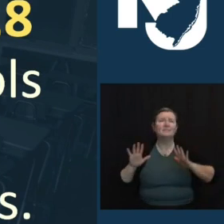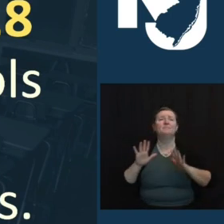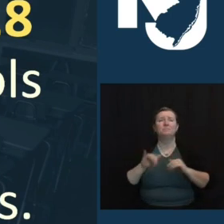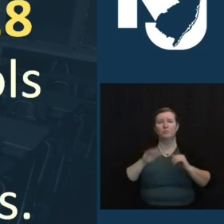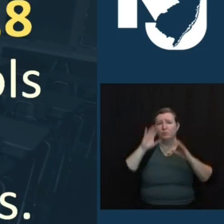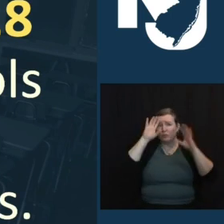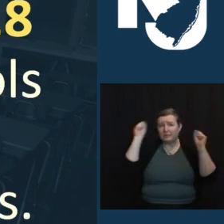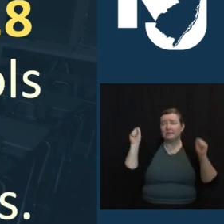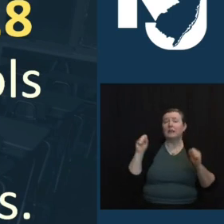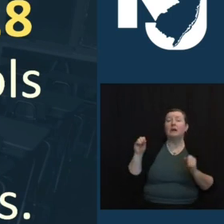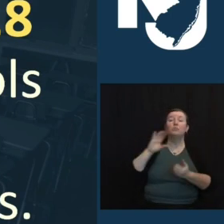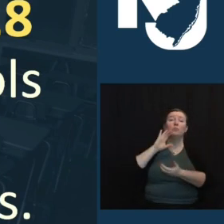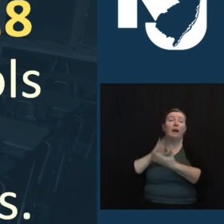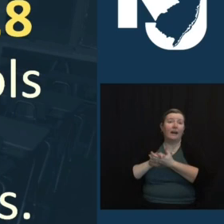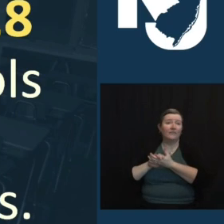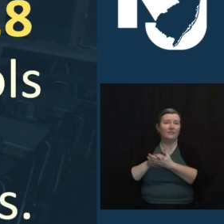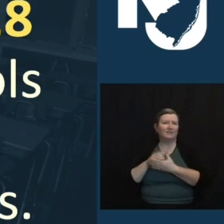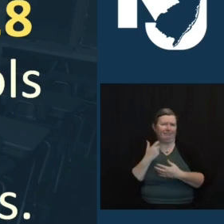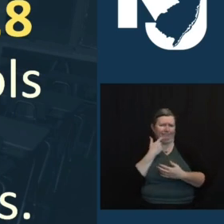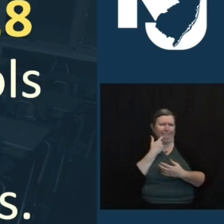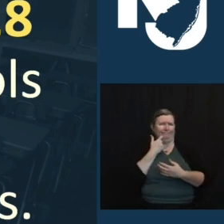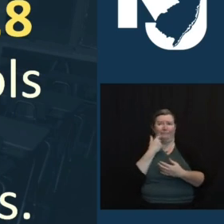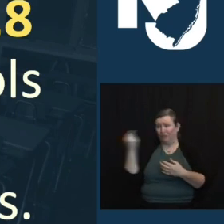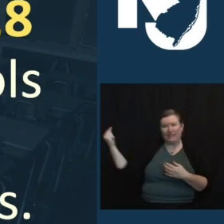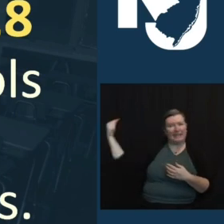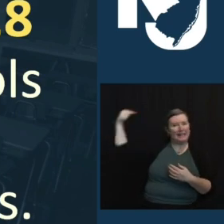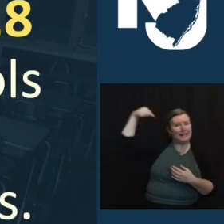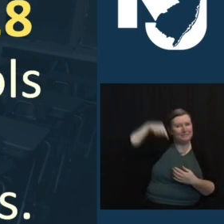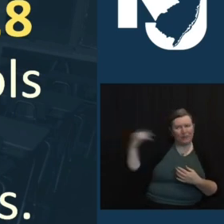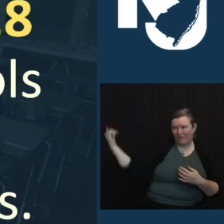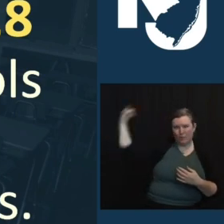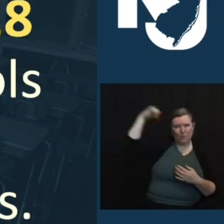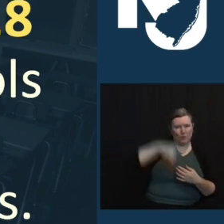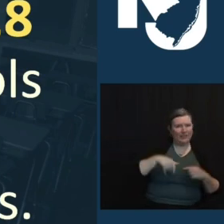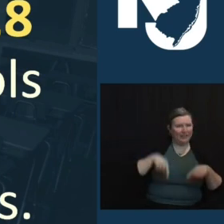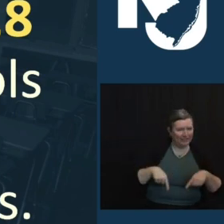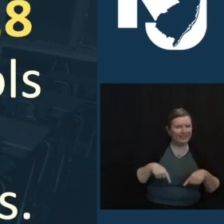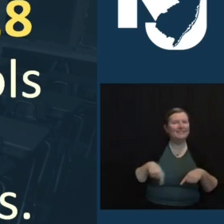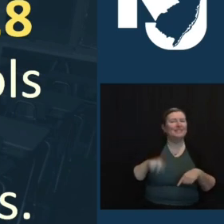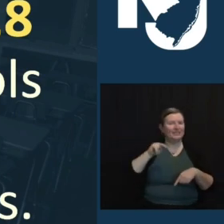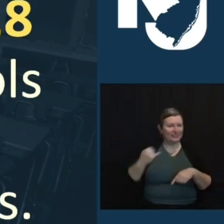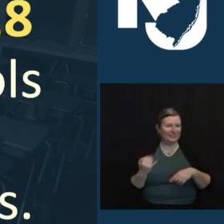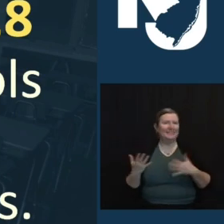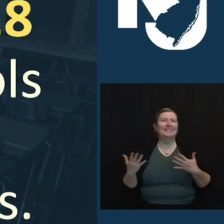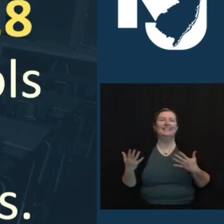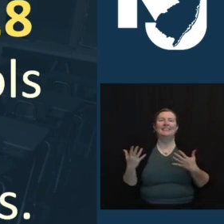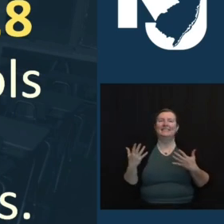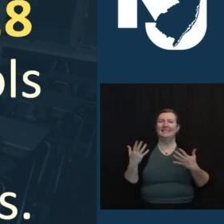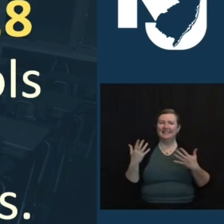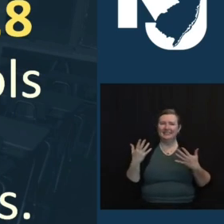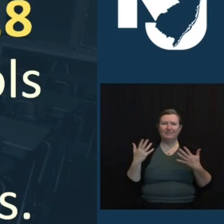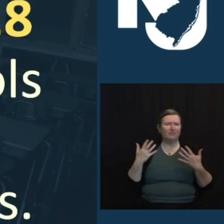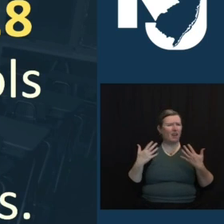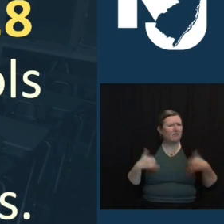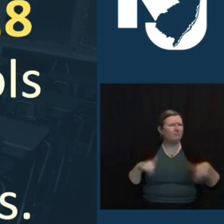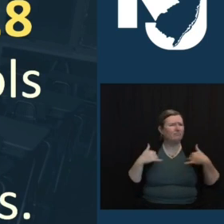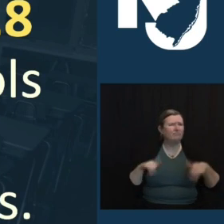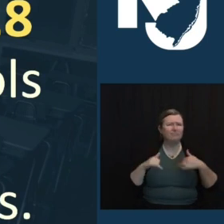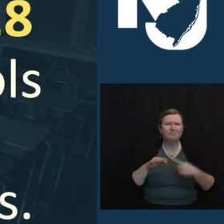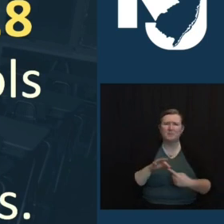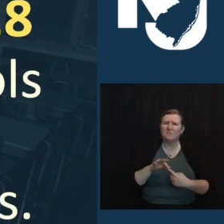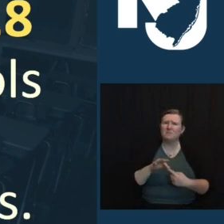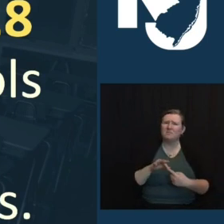day on Monday in Burlington County, Burlington City at the Samuel Smith Elementary School, a really special visit, and I